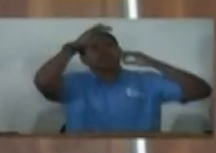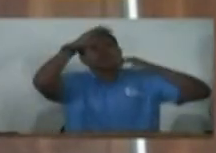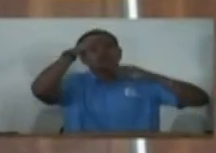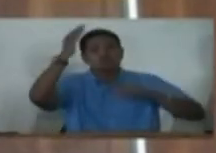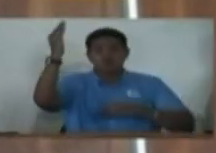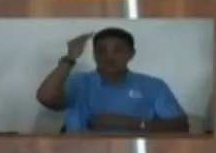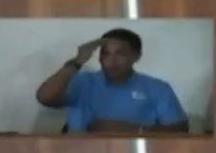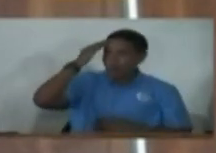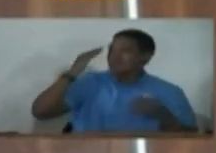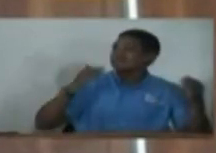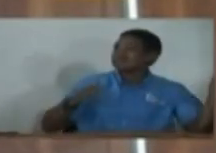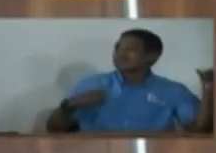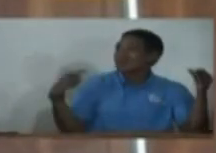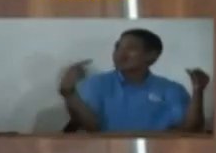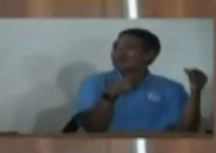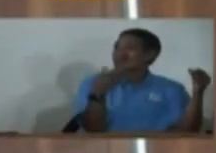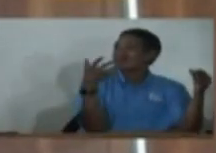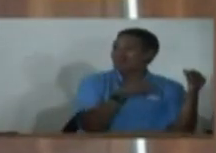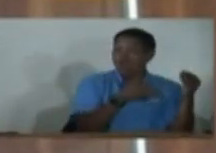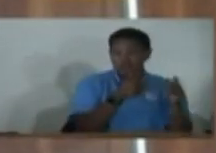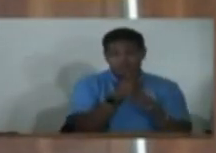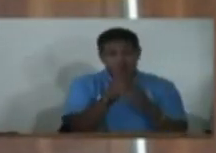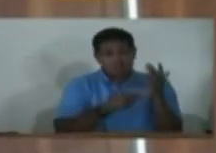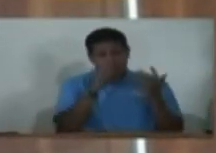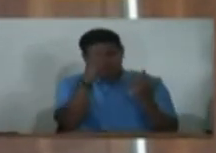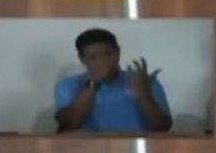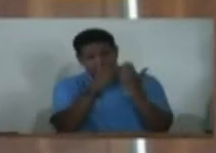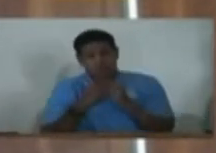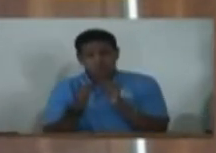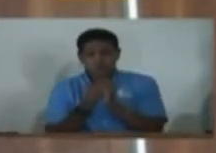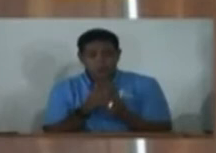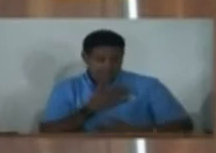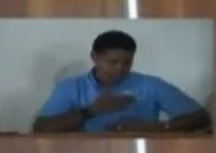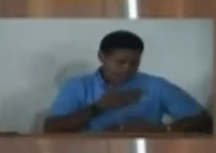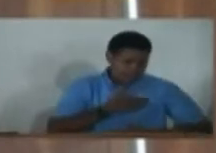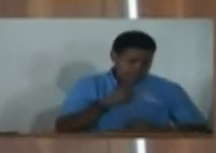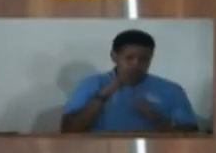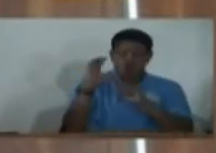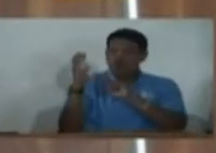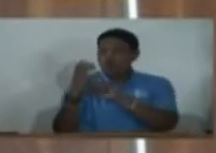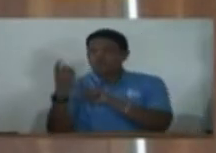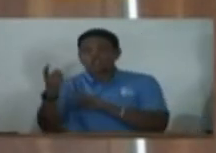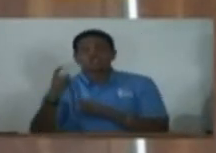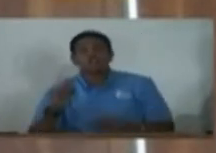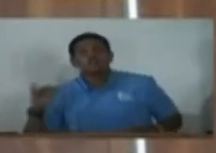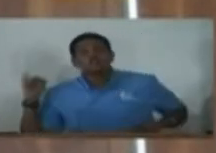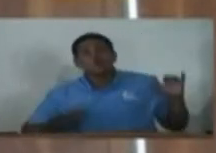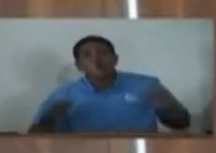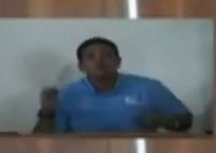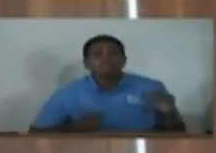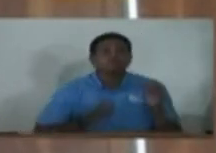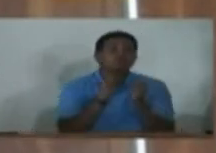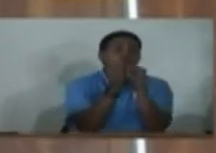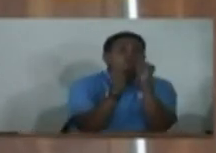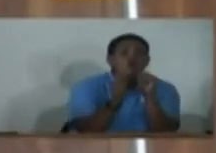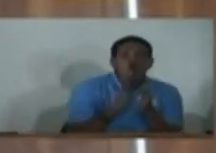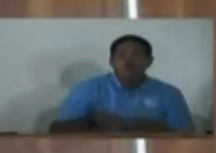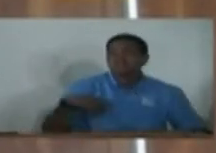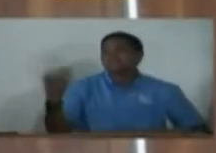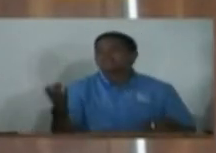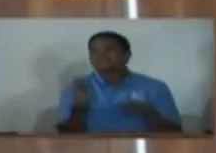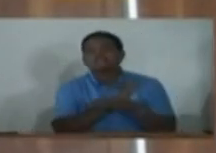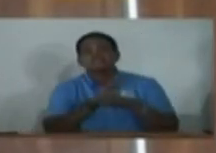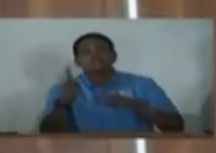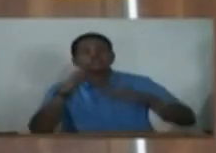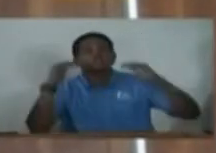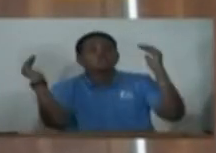of interministerial collaboration between entertainment, culture, tourism, sport, industry,